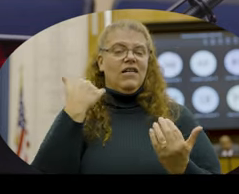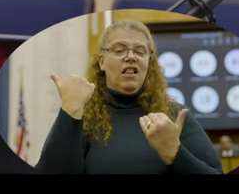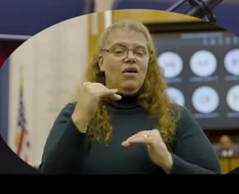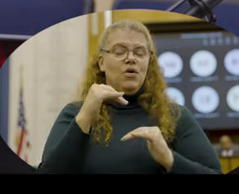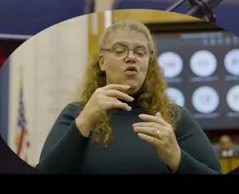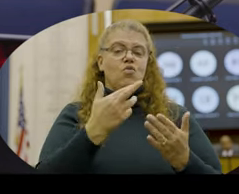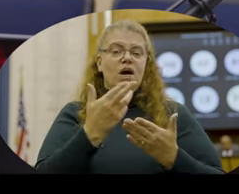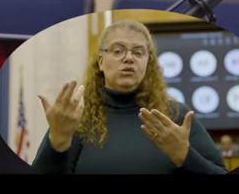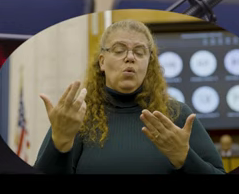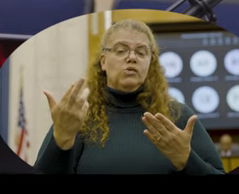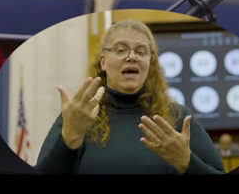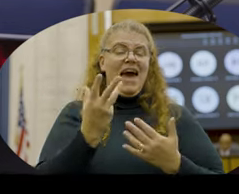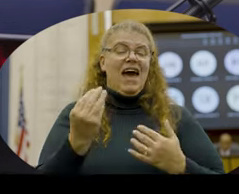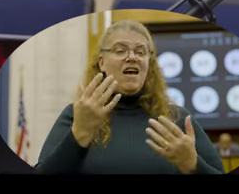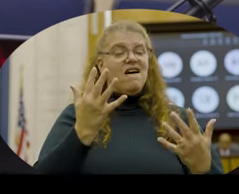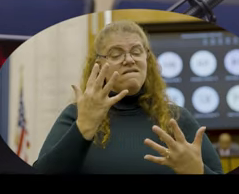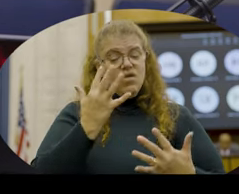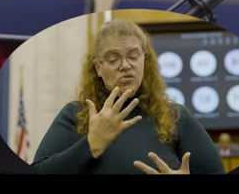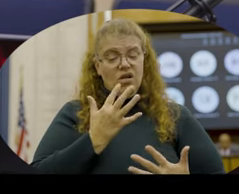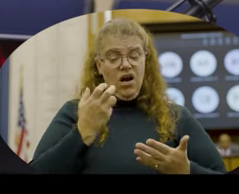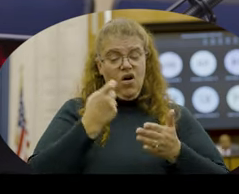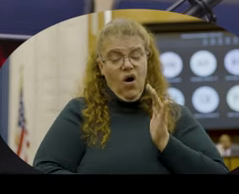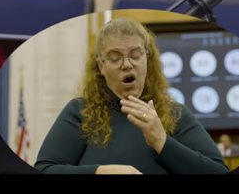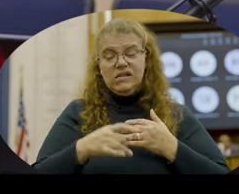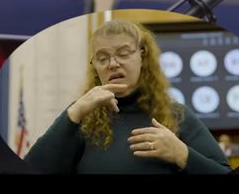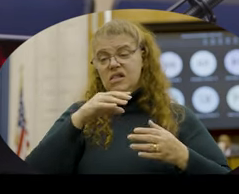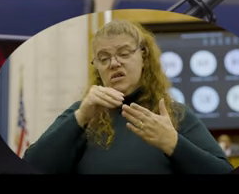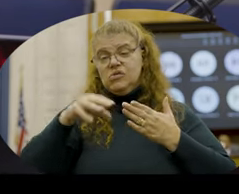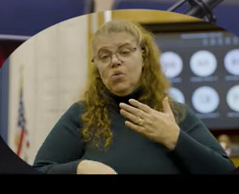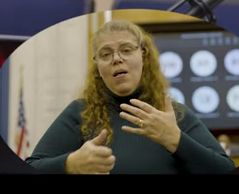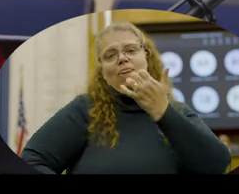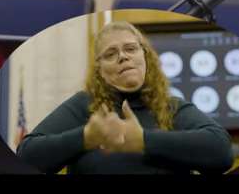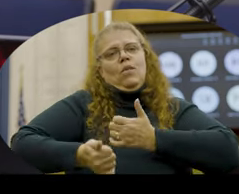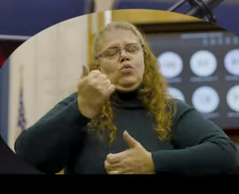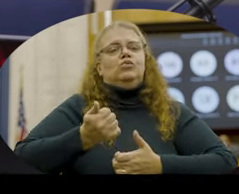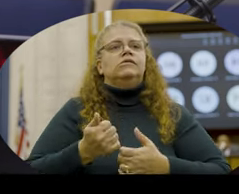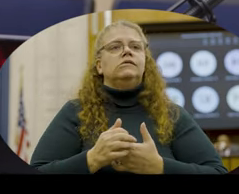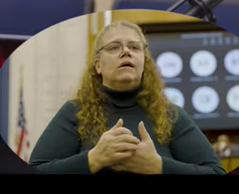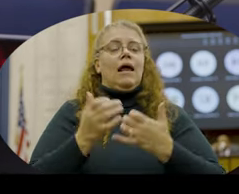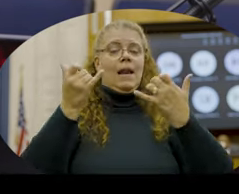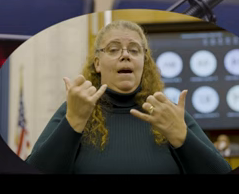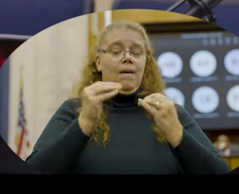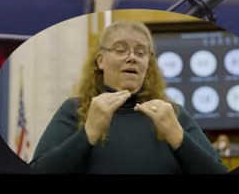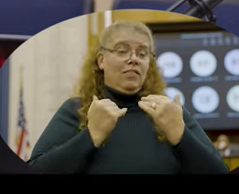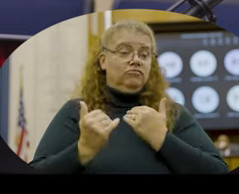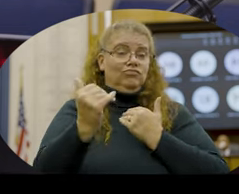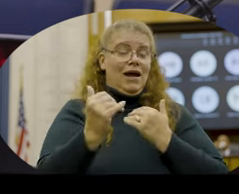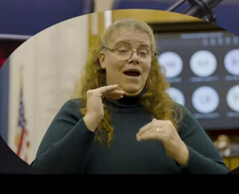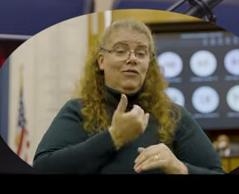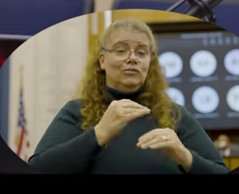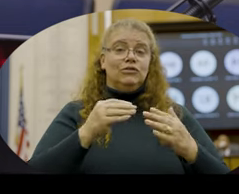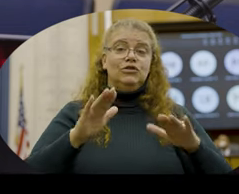unknowns regarding where schools would find the money to fill in the gaps between insurance and its other capital needs to rebuild from